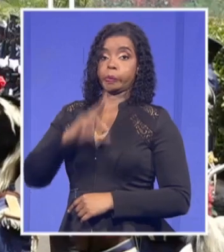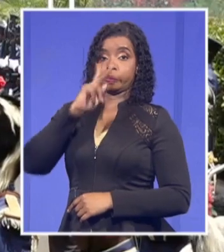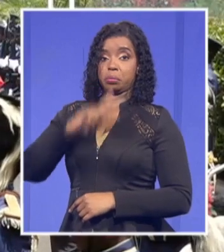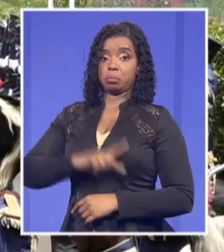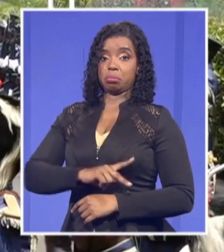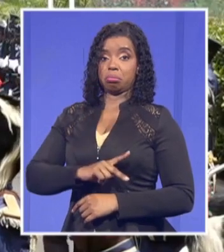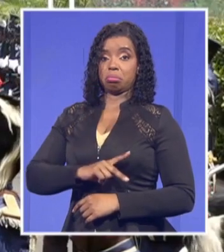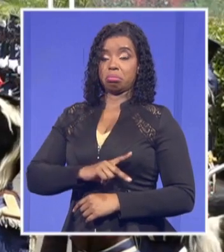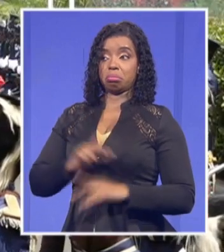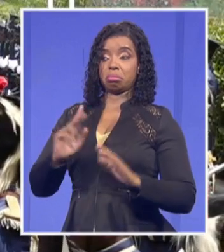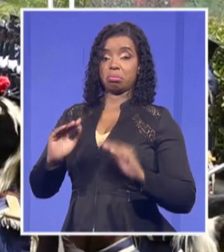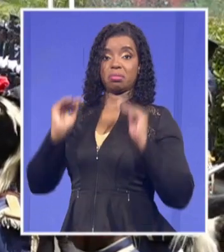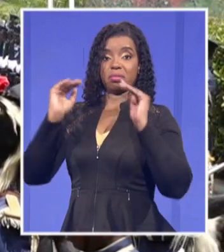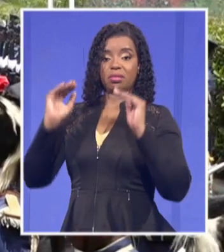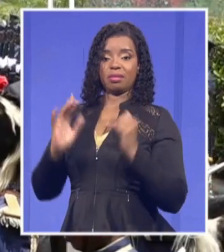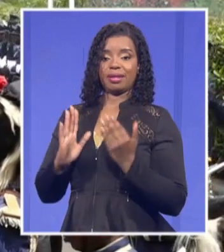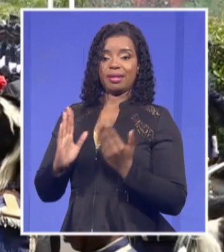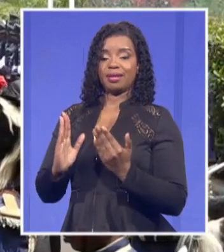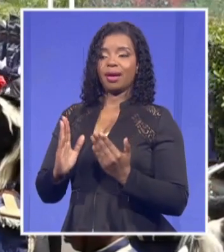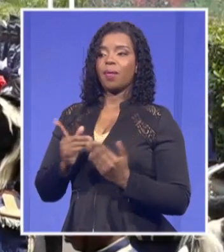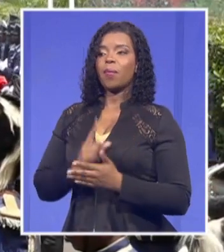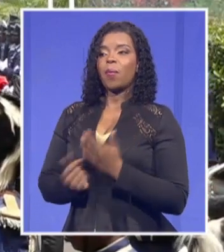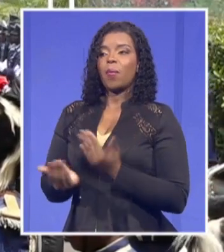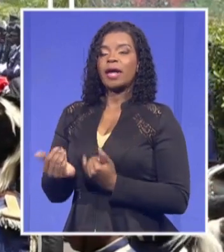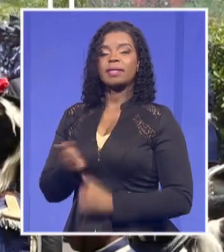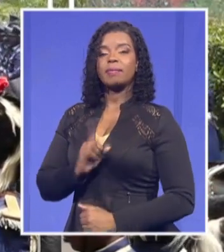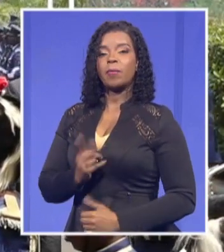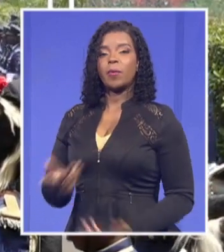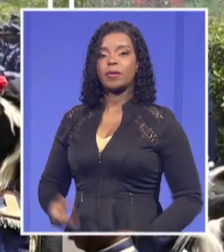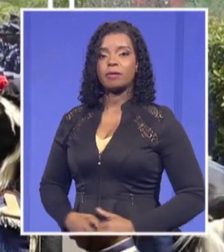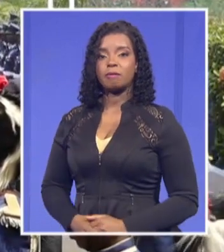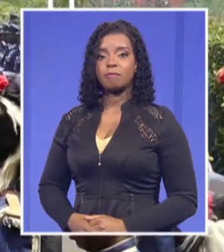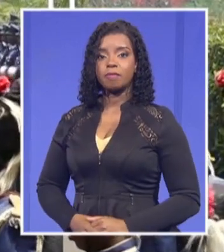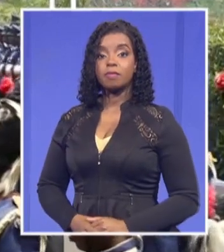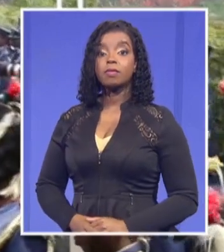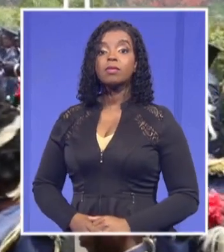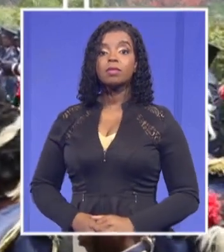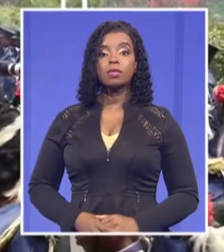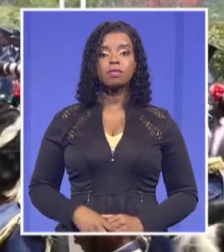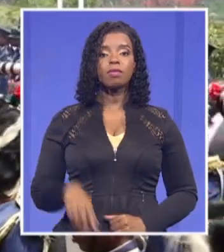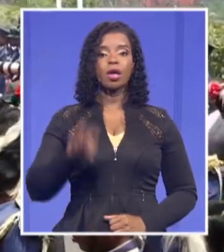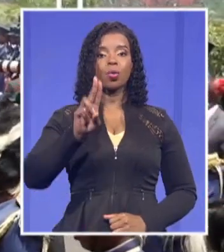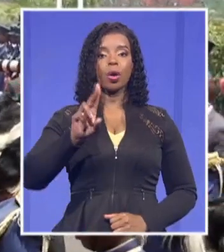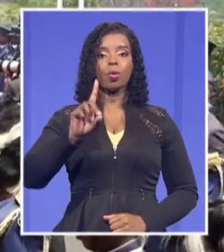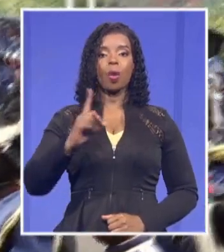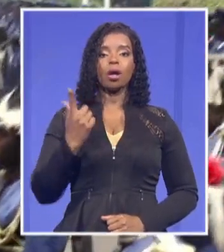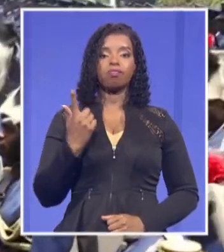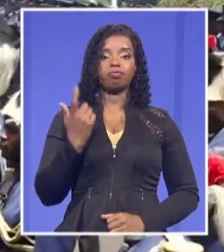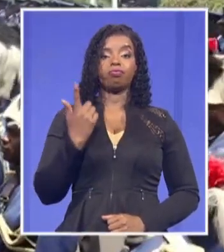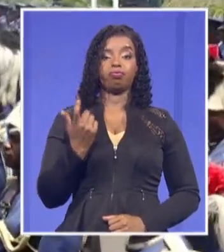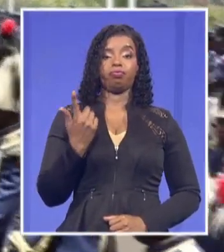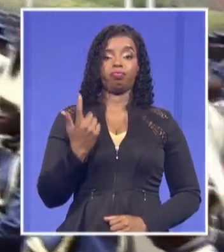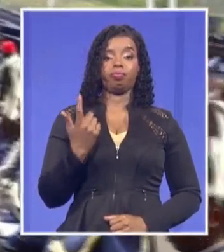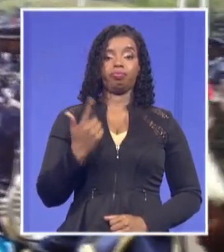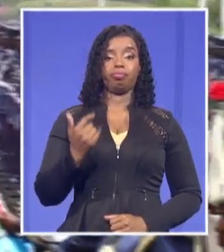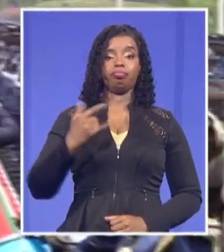21-gun salute. Earlier on, we had the national anthem from both